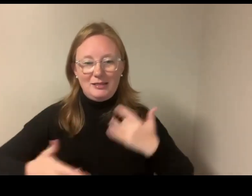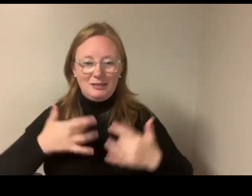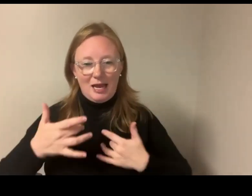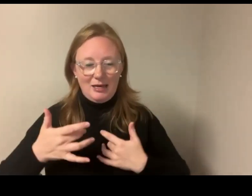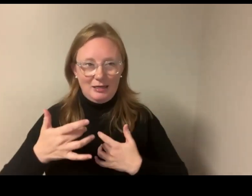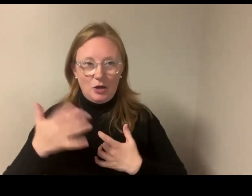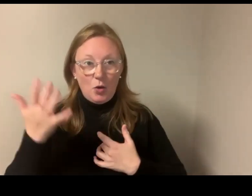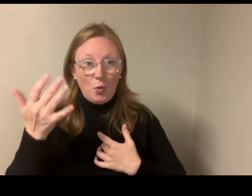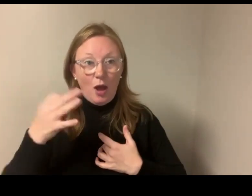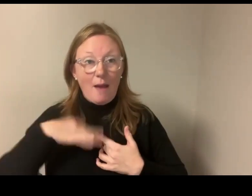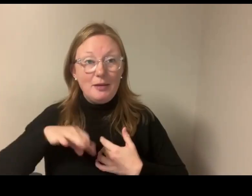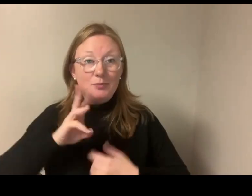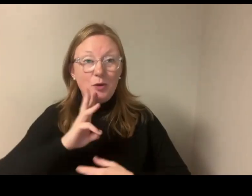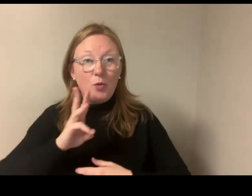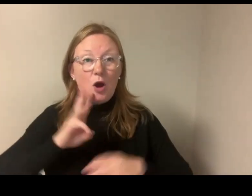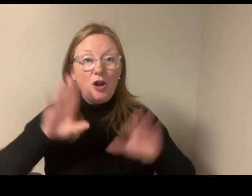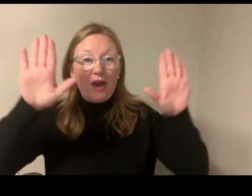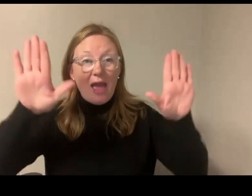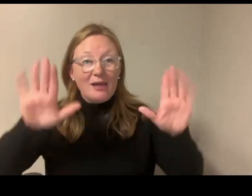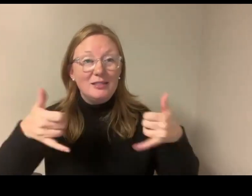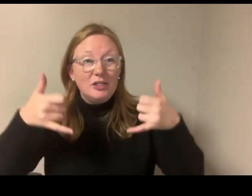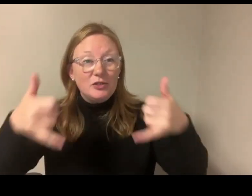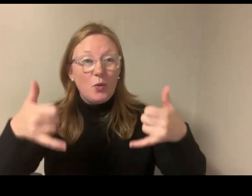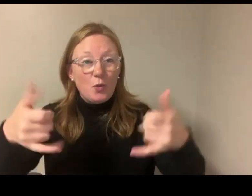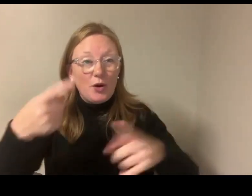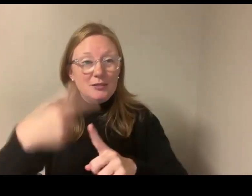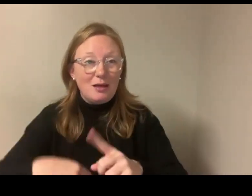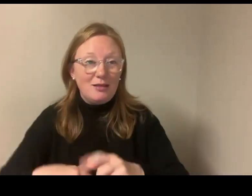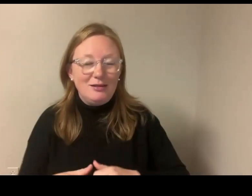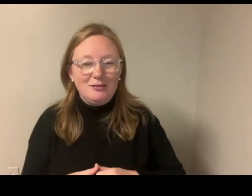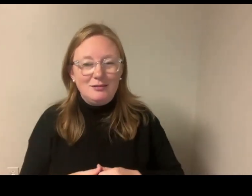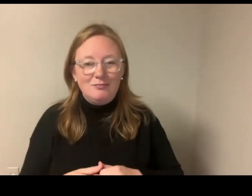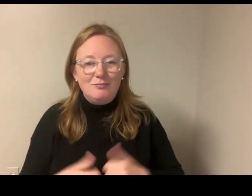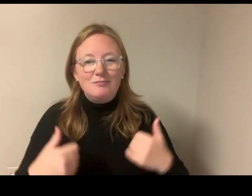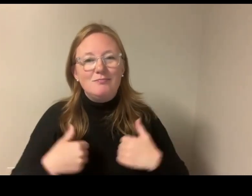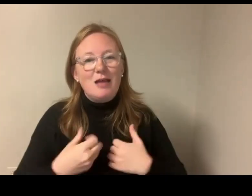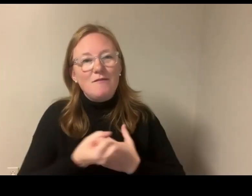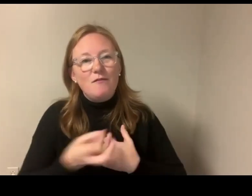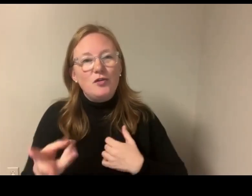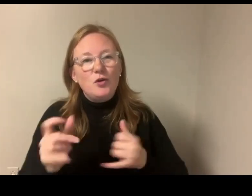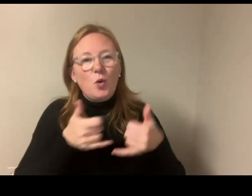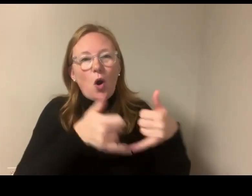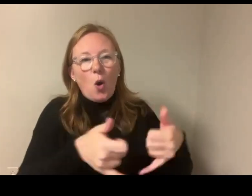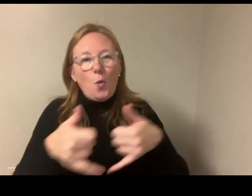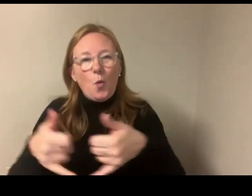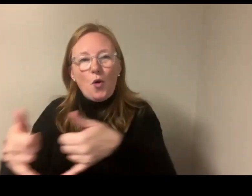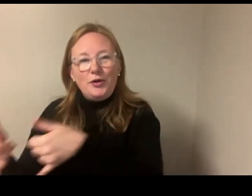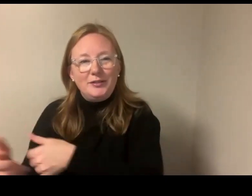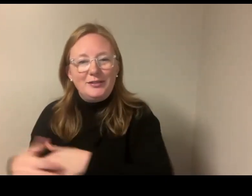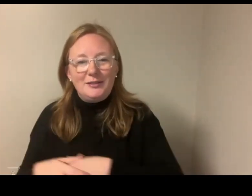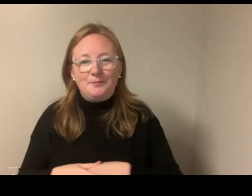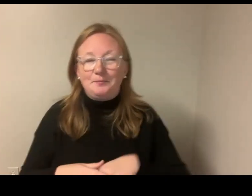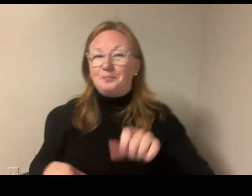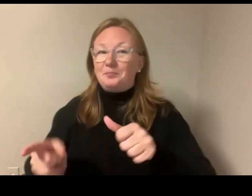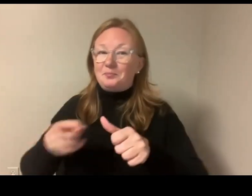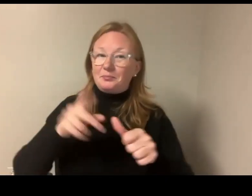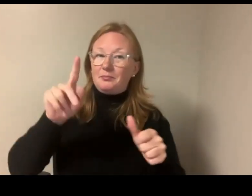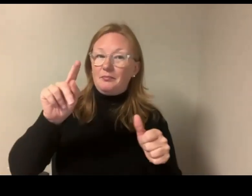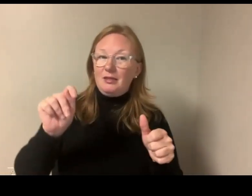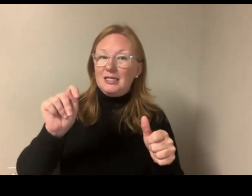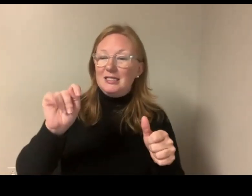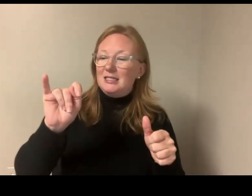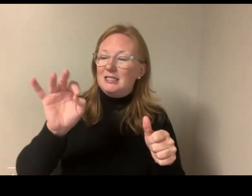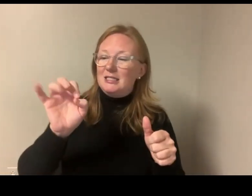a Pittsburgh Water Excellence Awards month. So we have a few awardees. We're going to begin with Tiffany